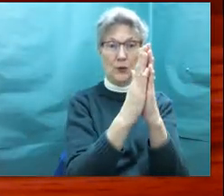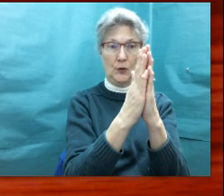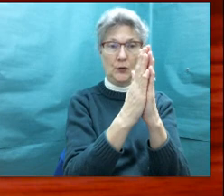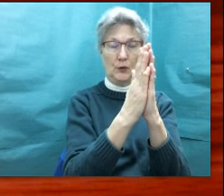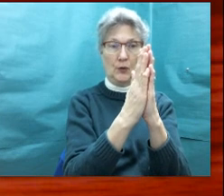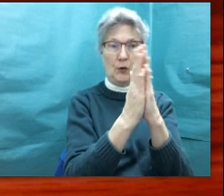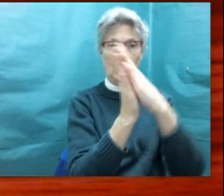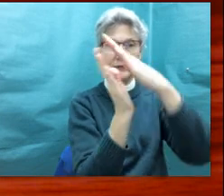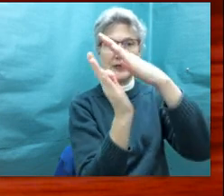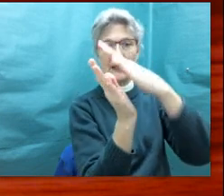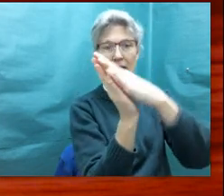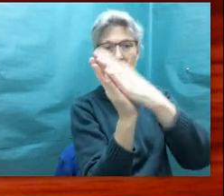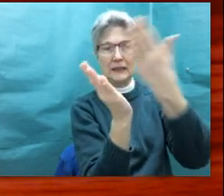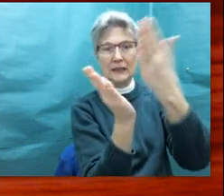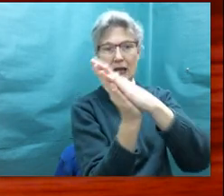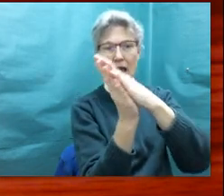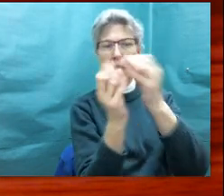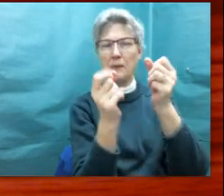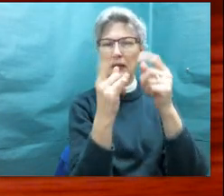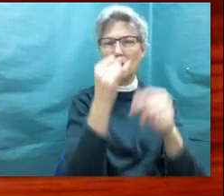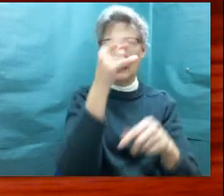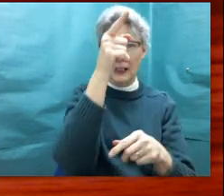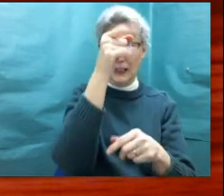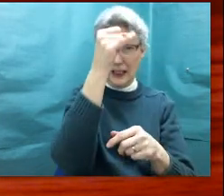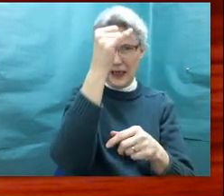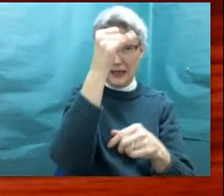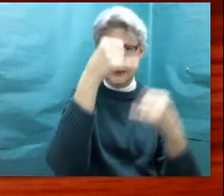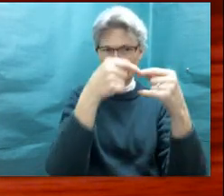many lines of symmetry this letter L has.